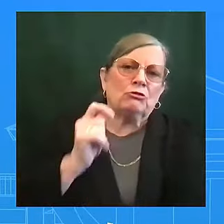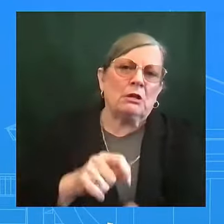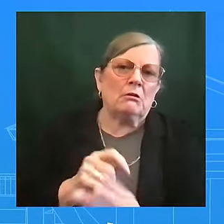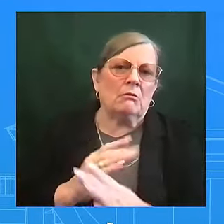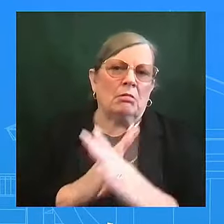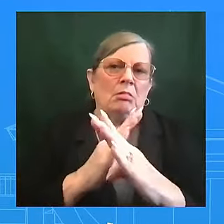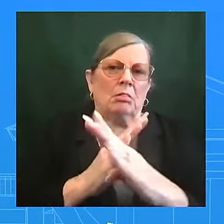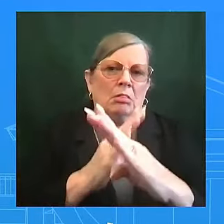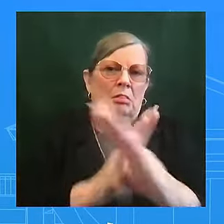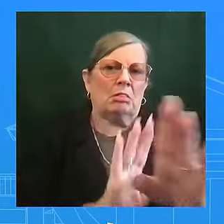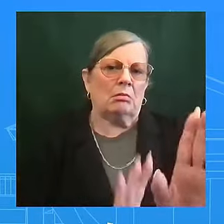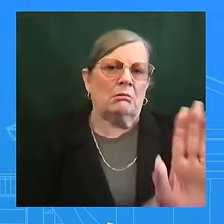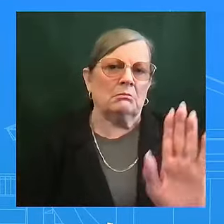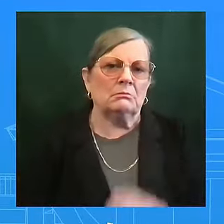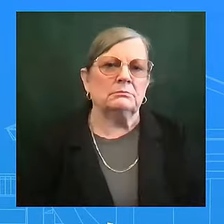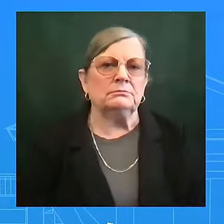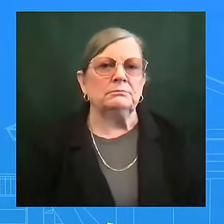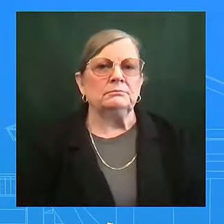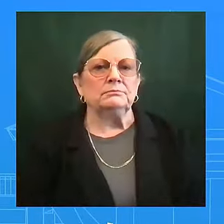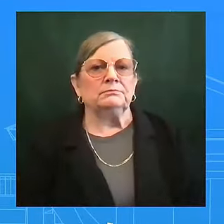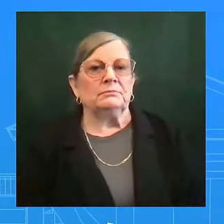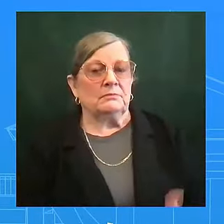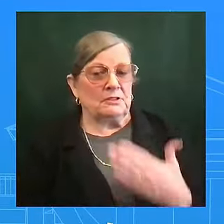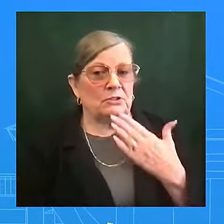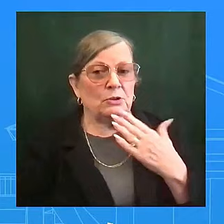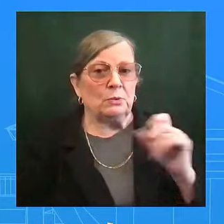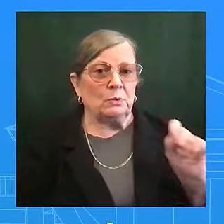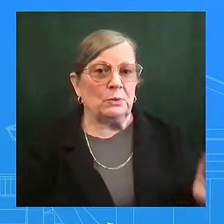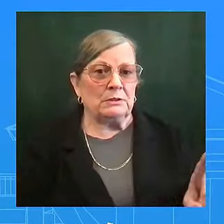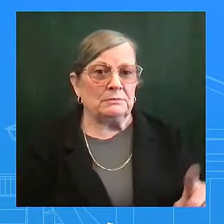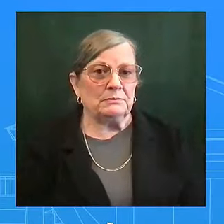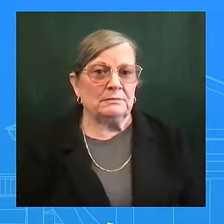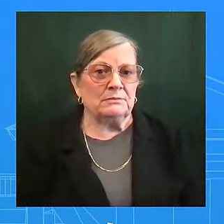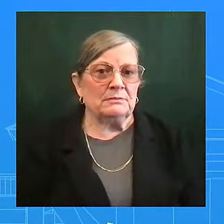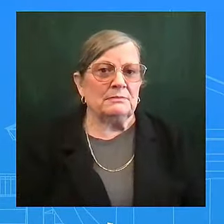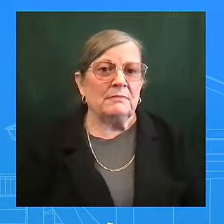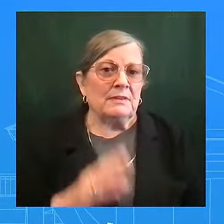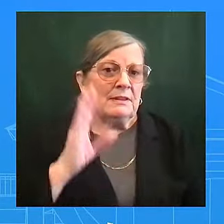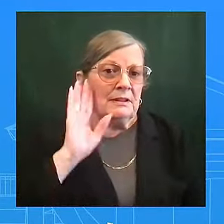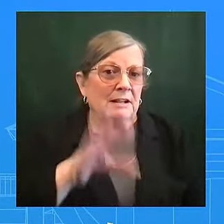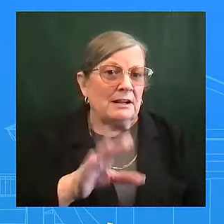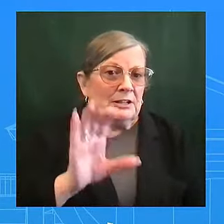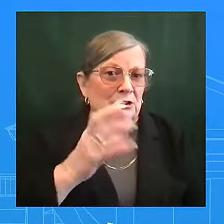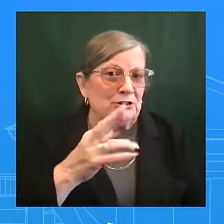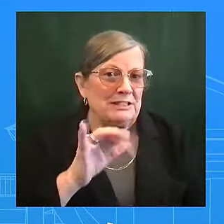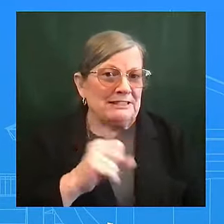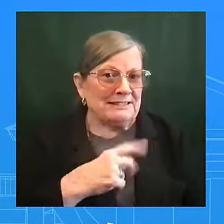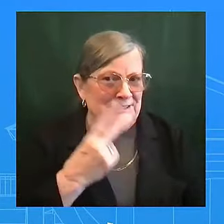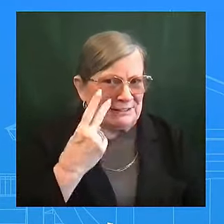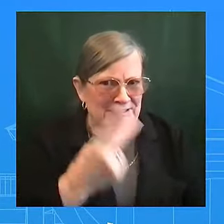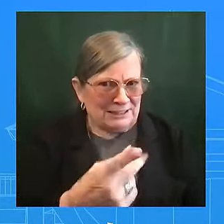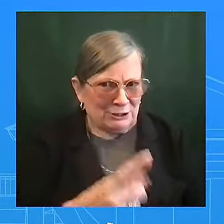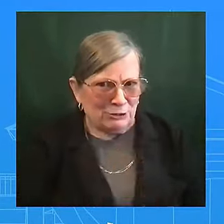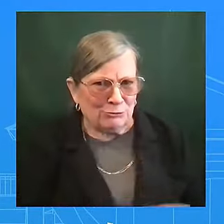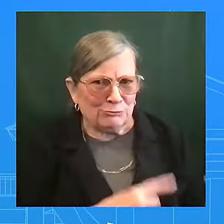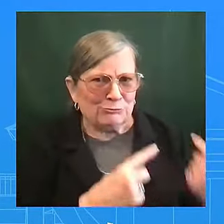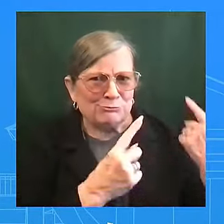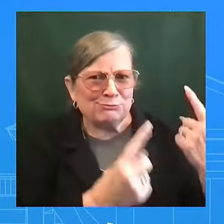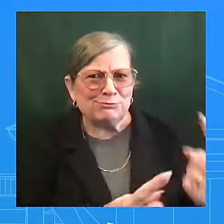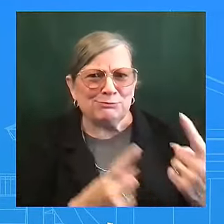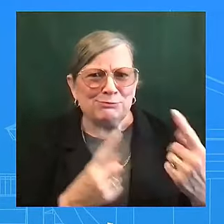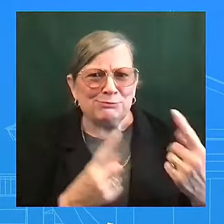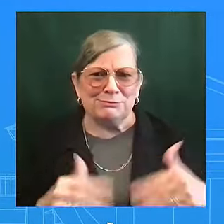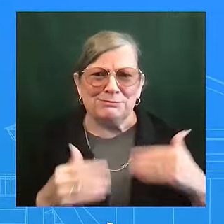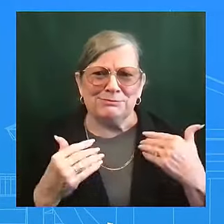Hi, Chris, it's been a while. It actually has been a while, right? It actually has. All right. Question, first of all, on the war in Gaza.